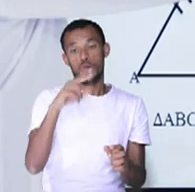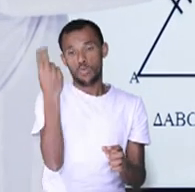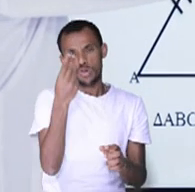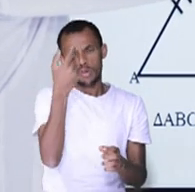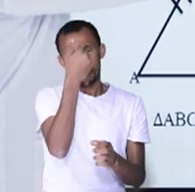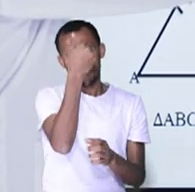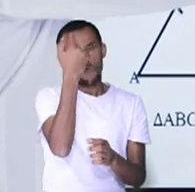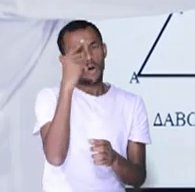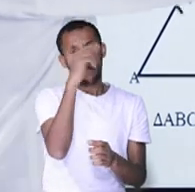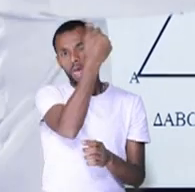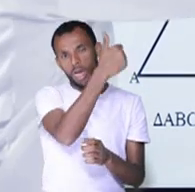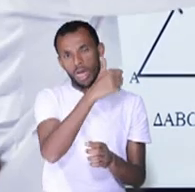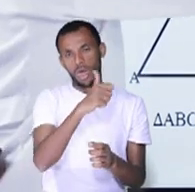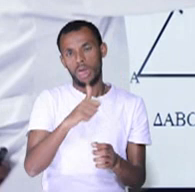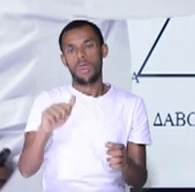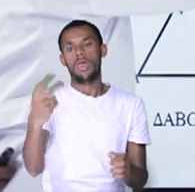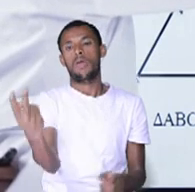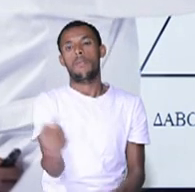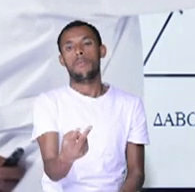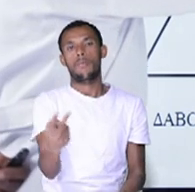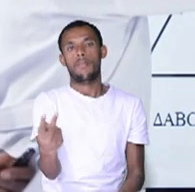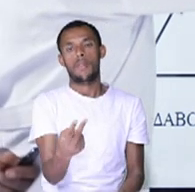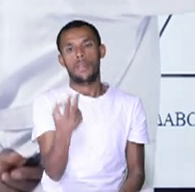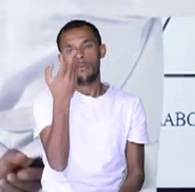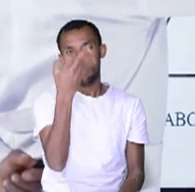pair of triangles, for any pair